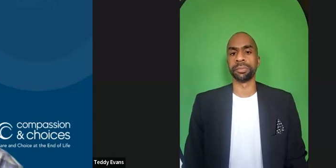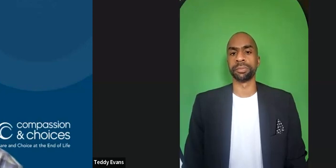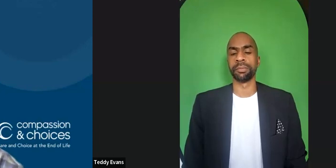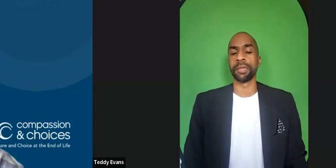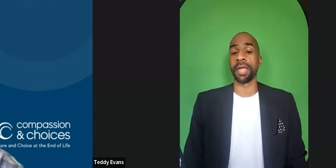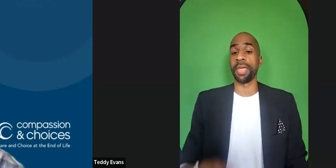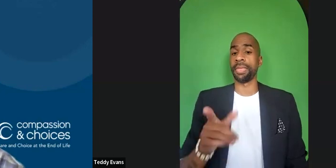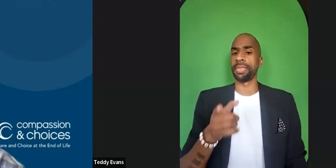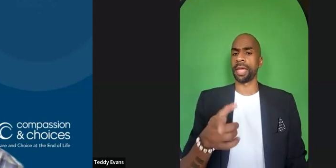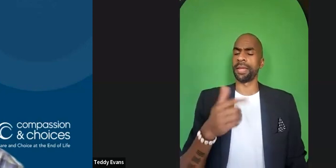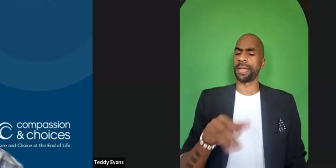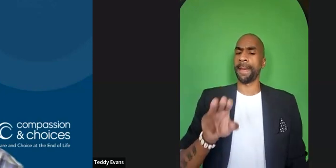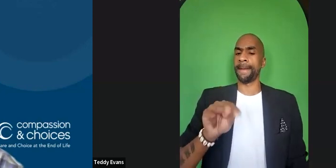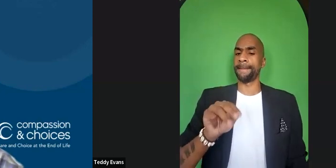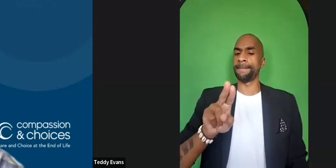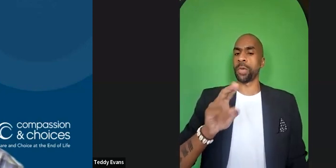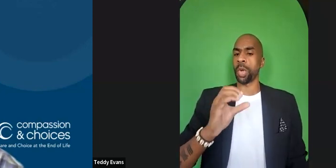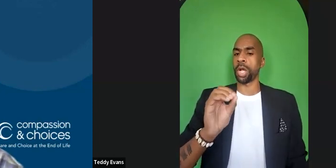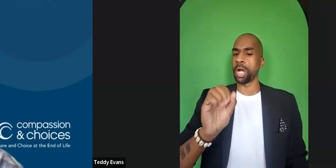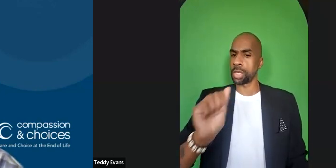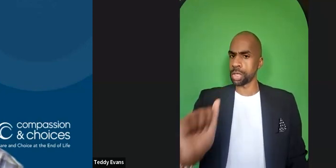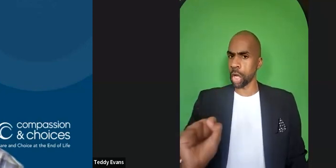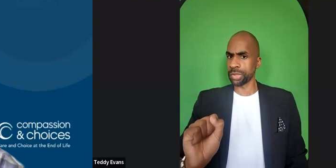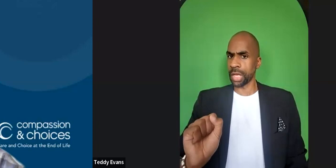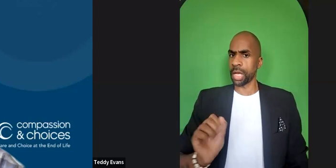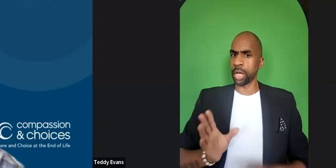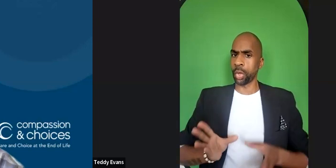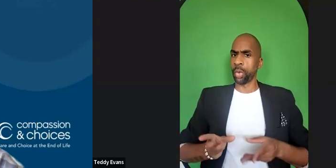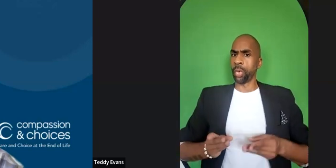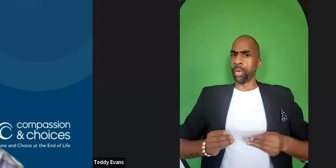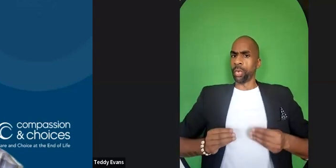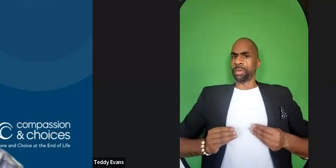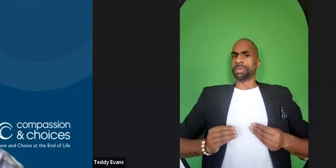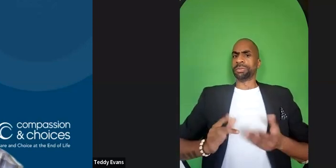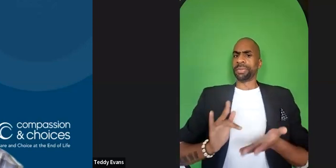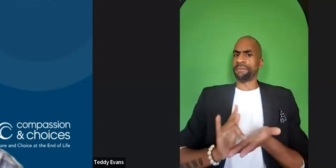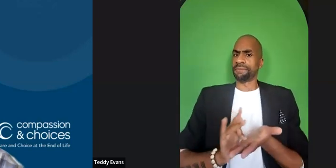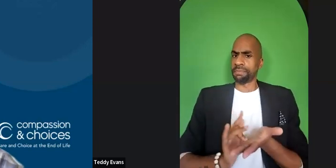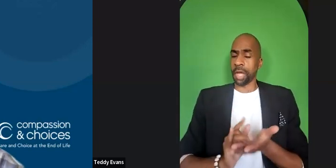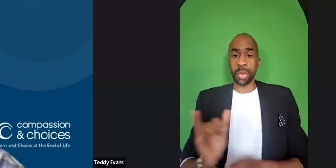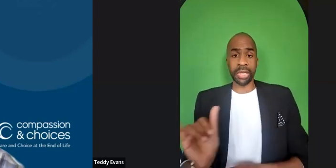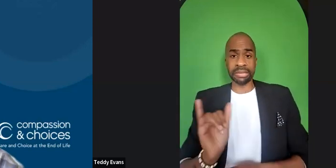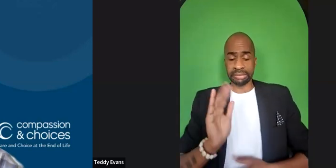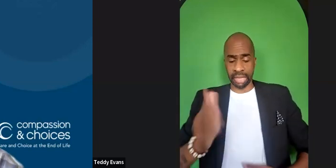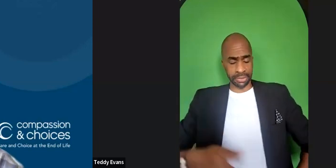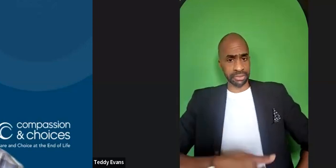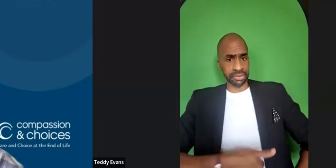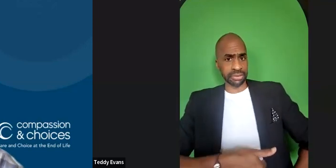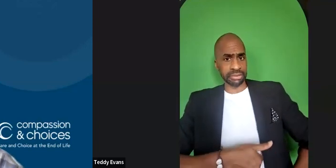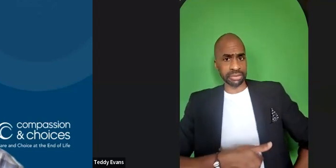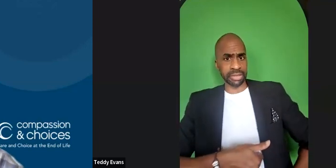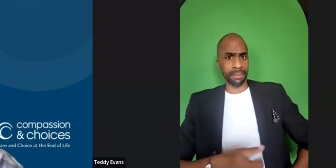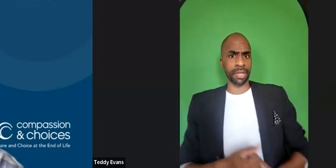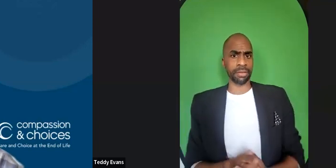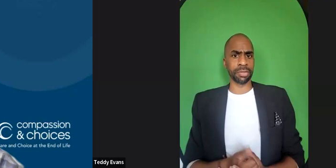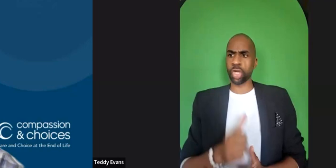in the rectal area will absorb the medications just as well as in the upper gastrointestinal tract. So we don't even have to alter